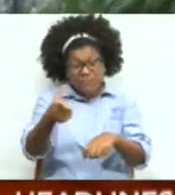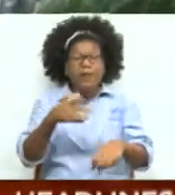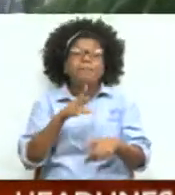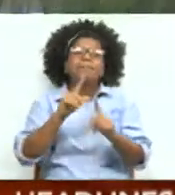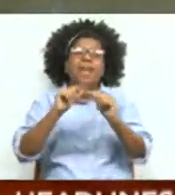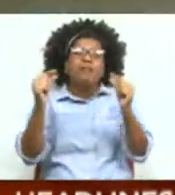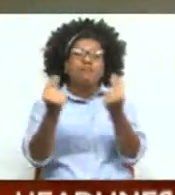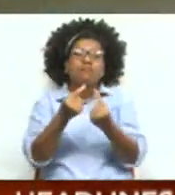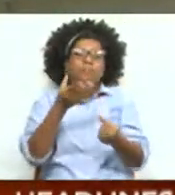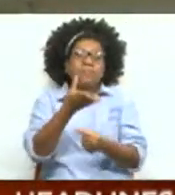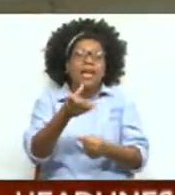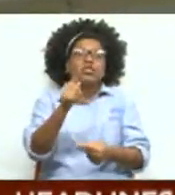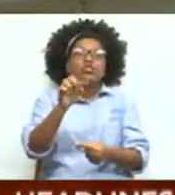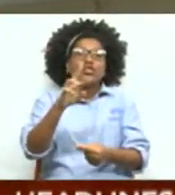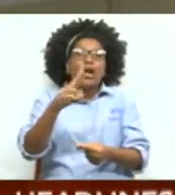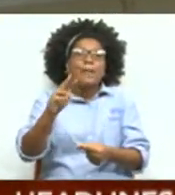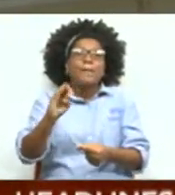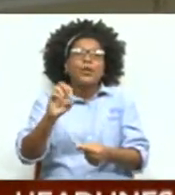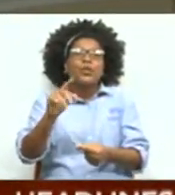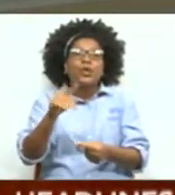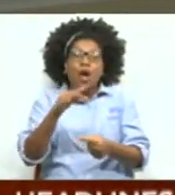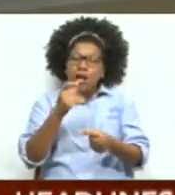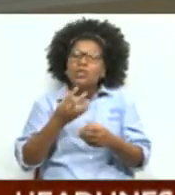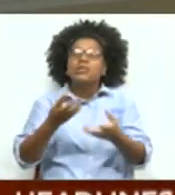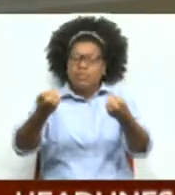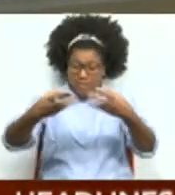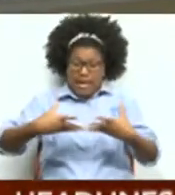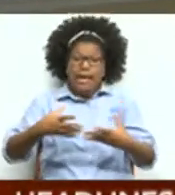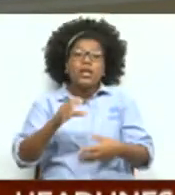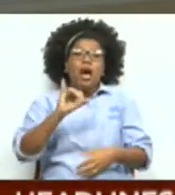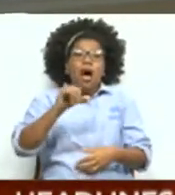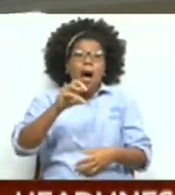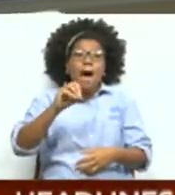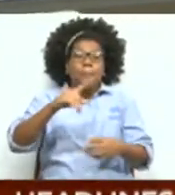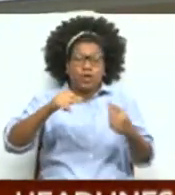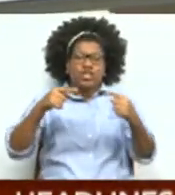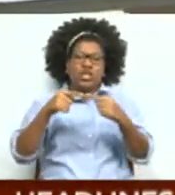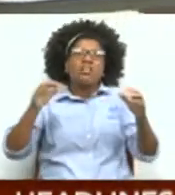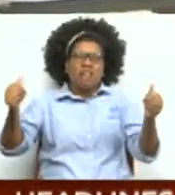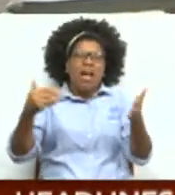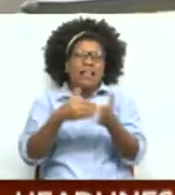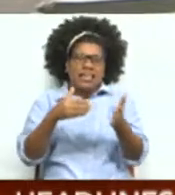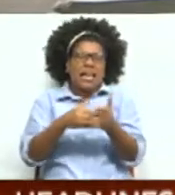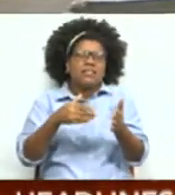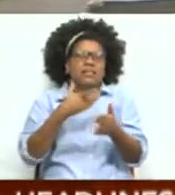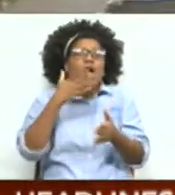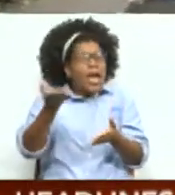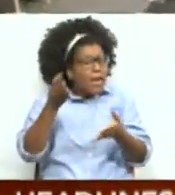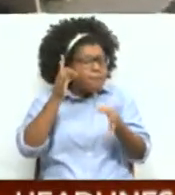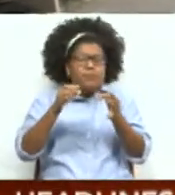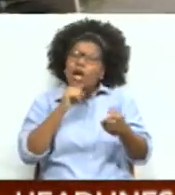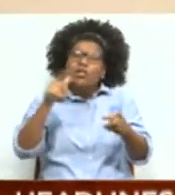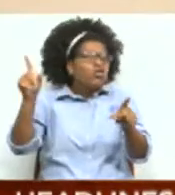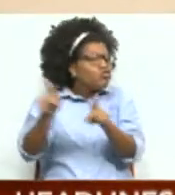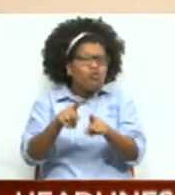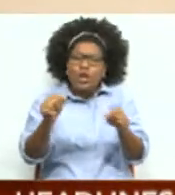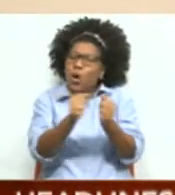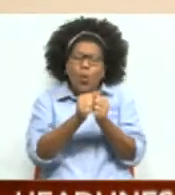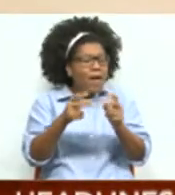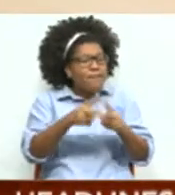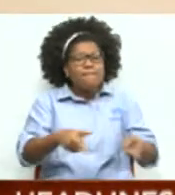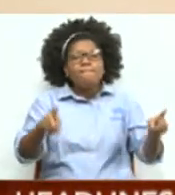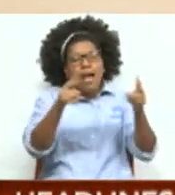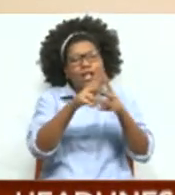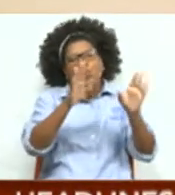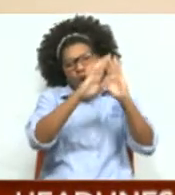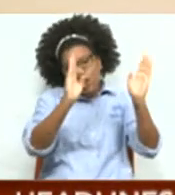receive objections from those dissatisfied with the annual rental value placed on their homes. Those persons